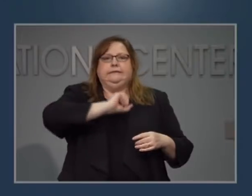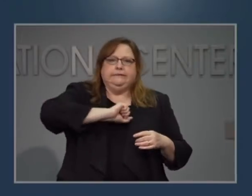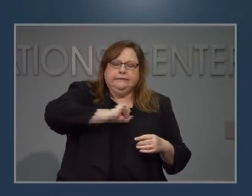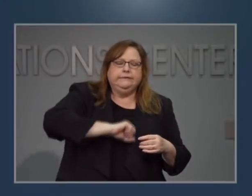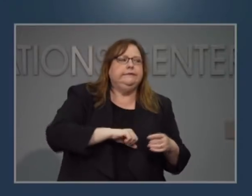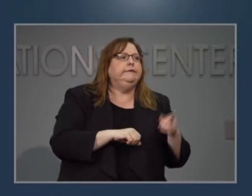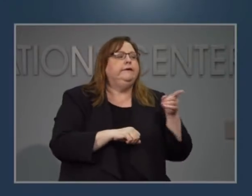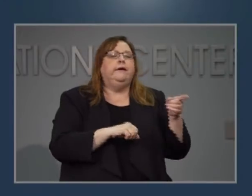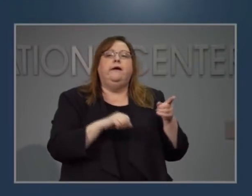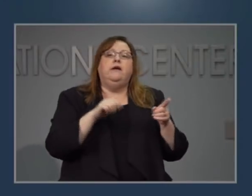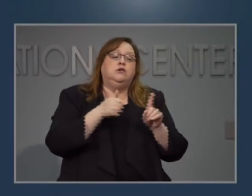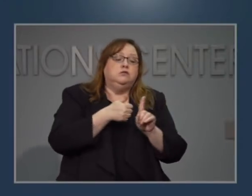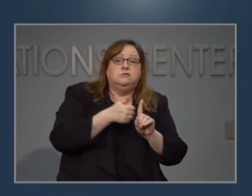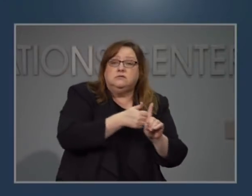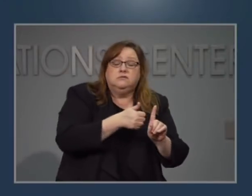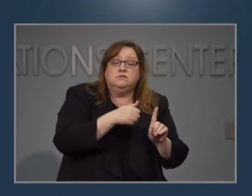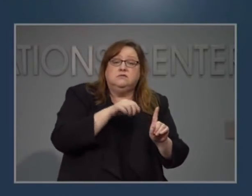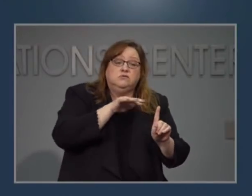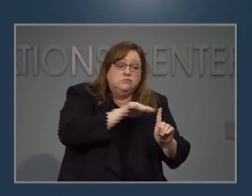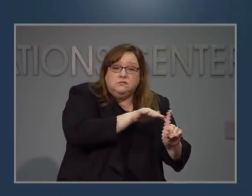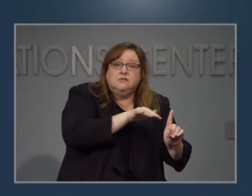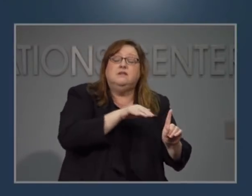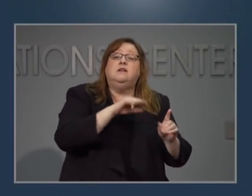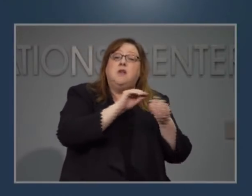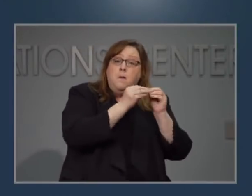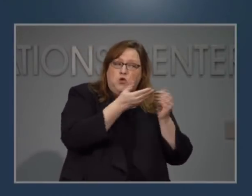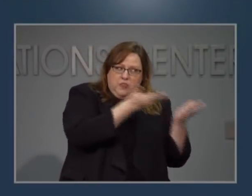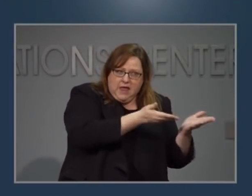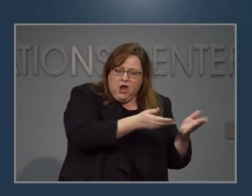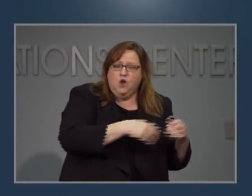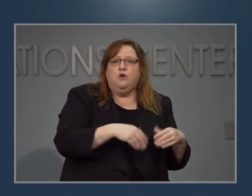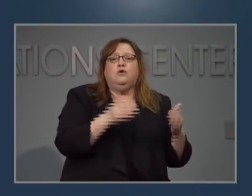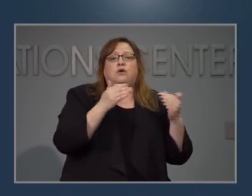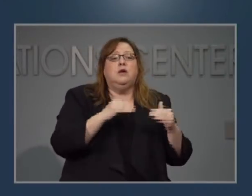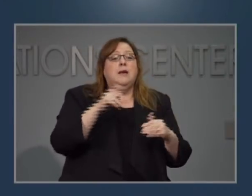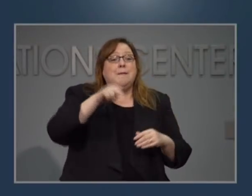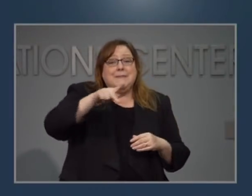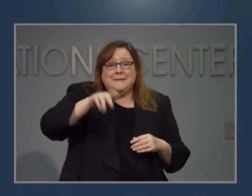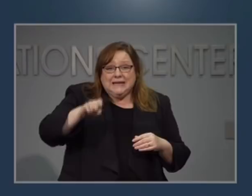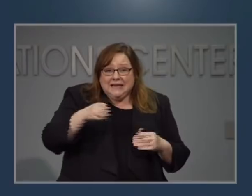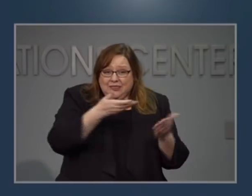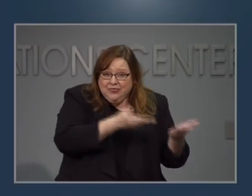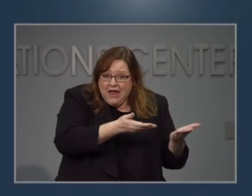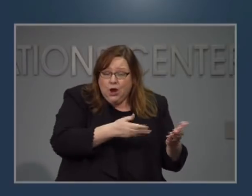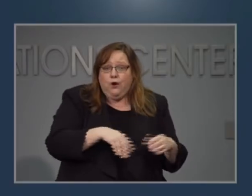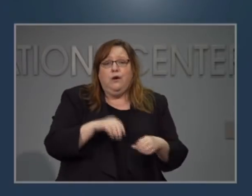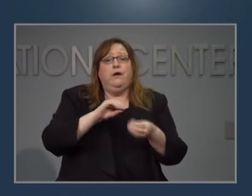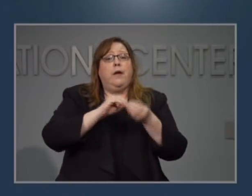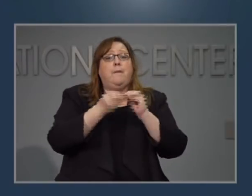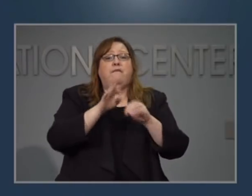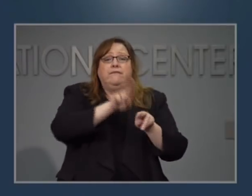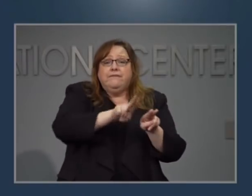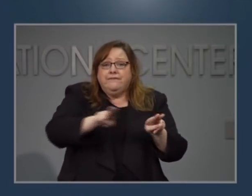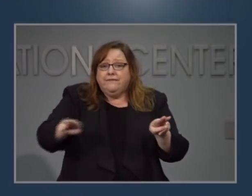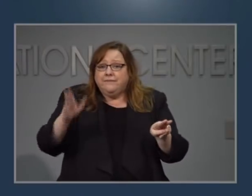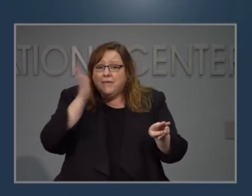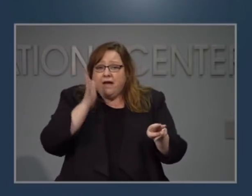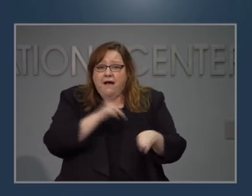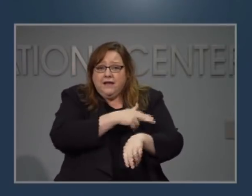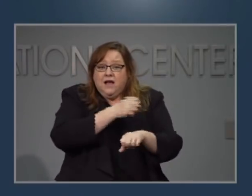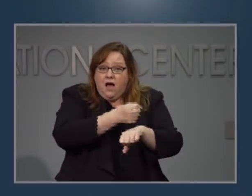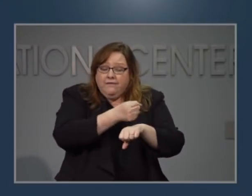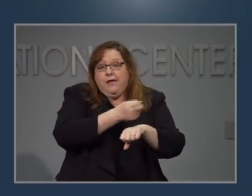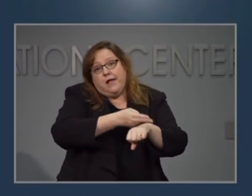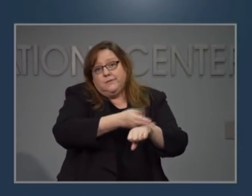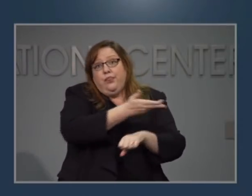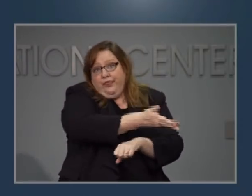settings. Keeping our trends stable still depends on your actions, what you do to protect your loved